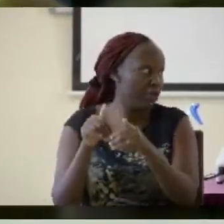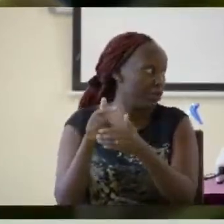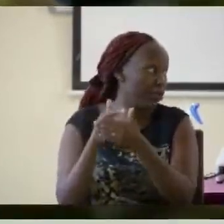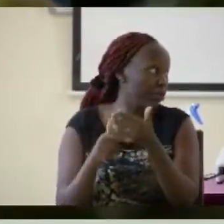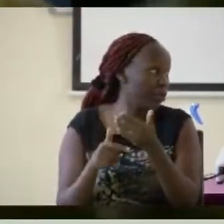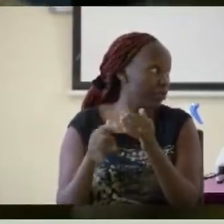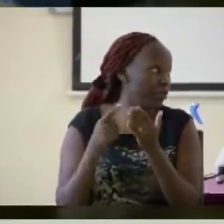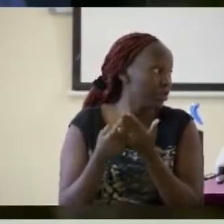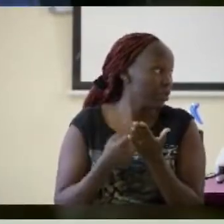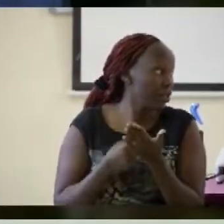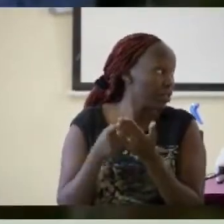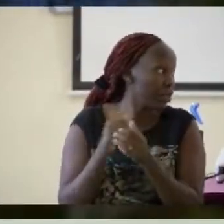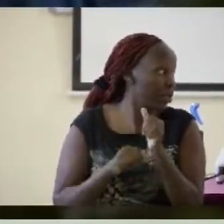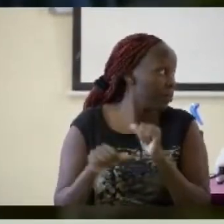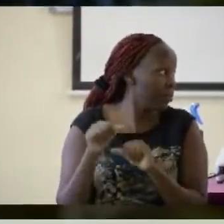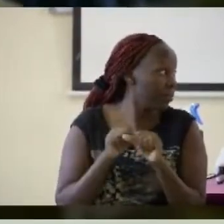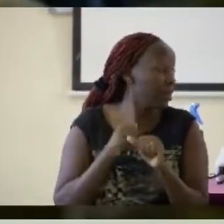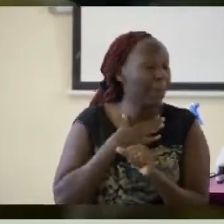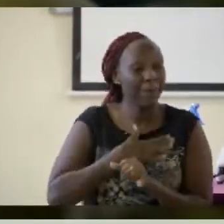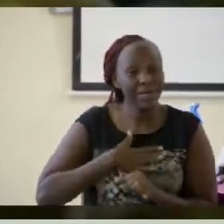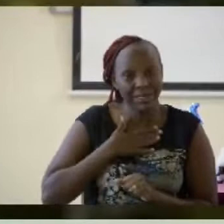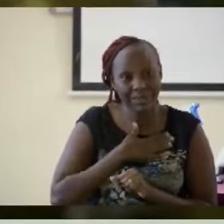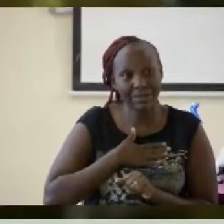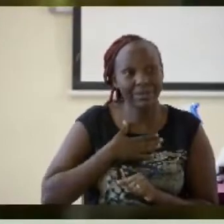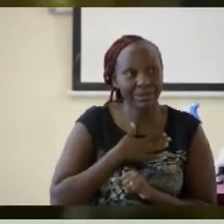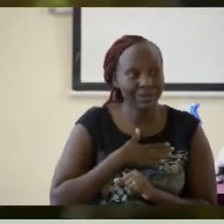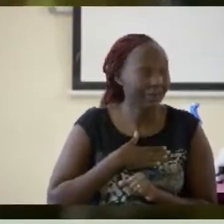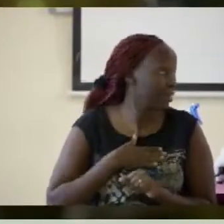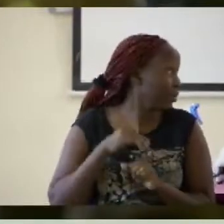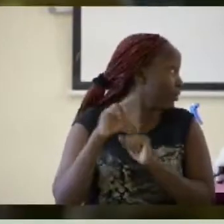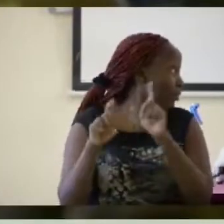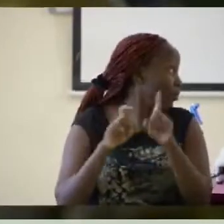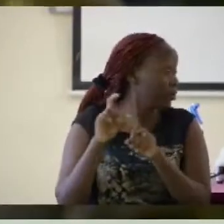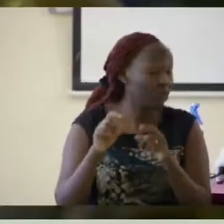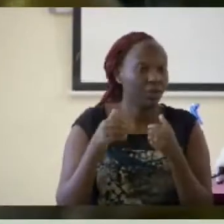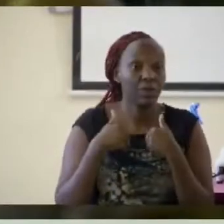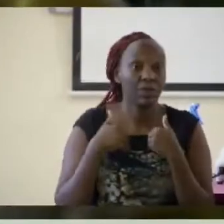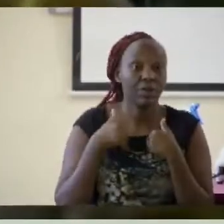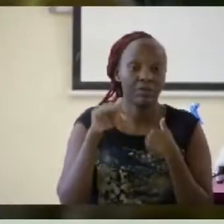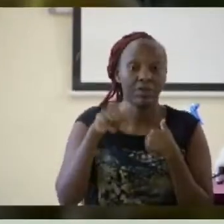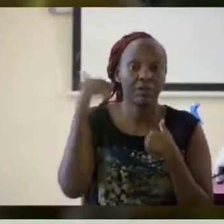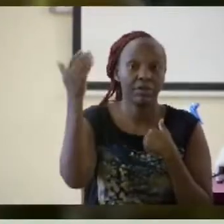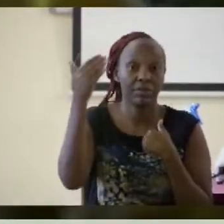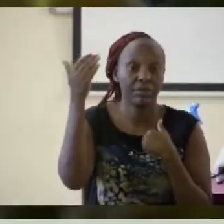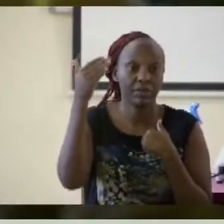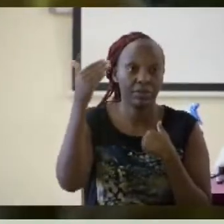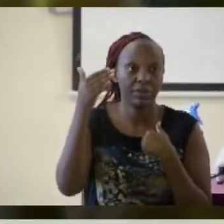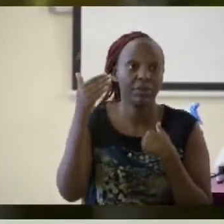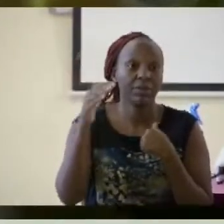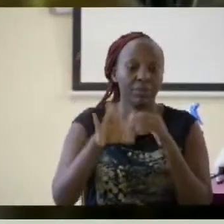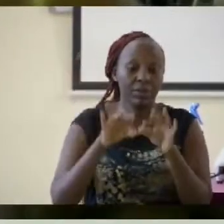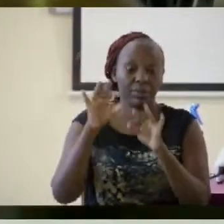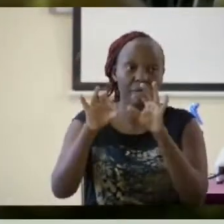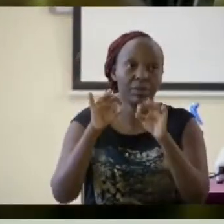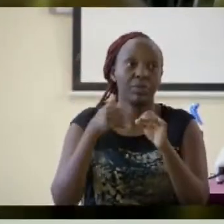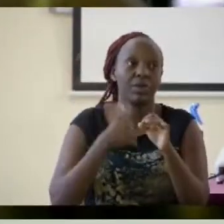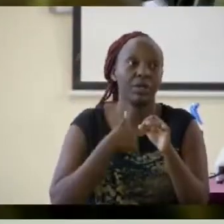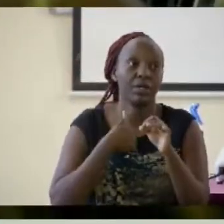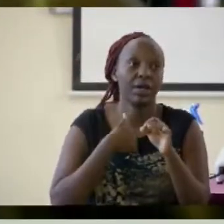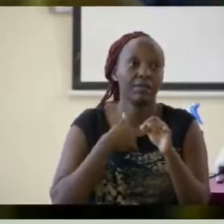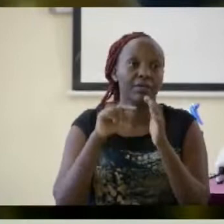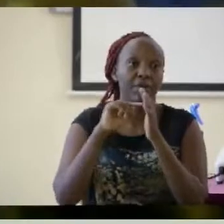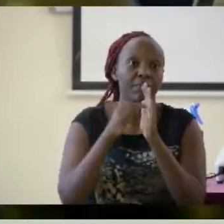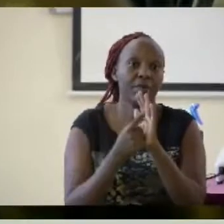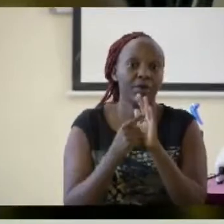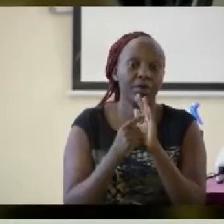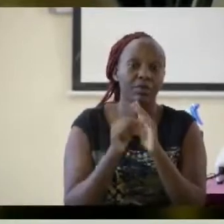we've been talking about. Please put down the questions that you have for these presenters. We are going to have a point at which